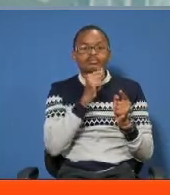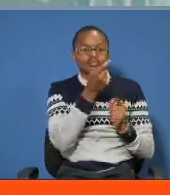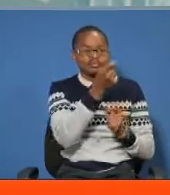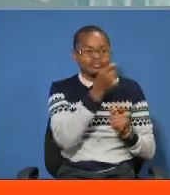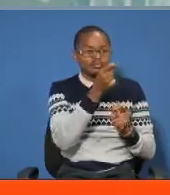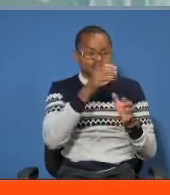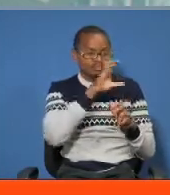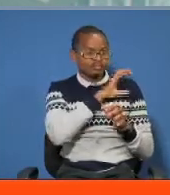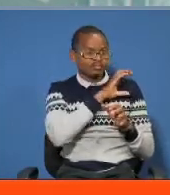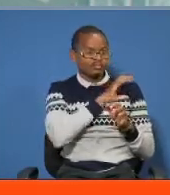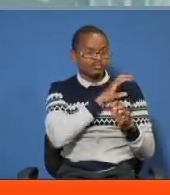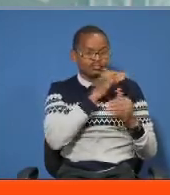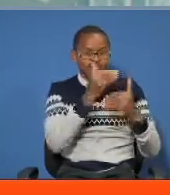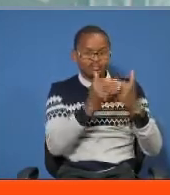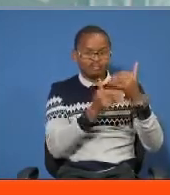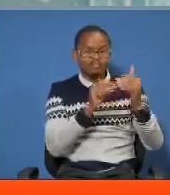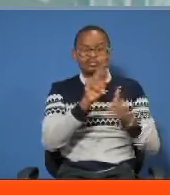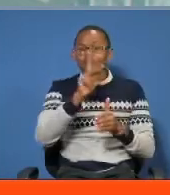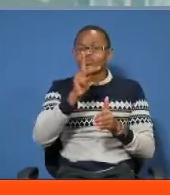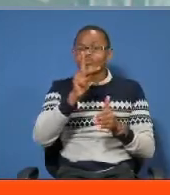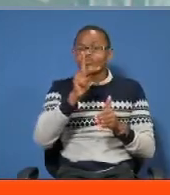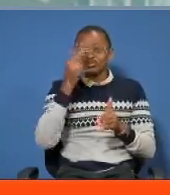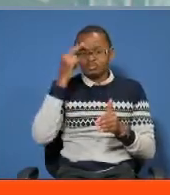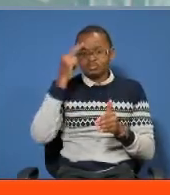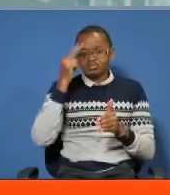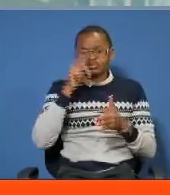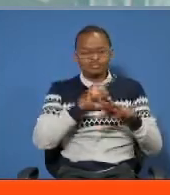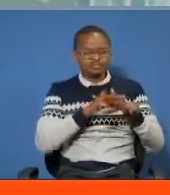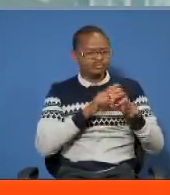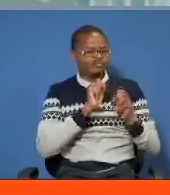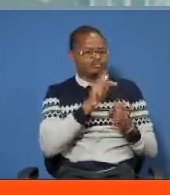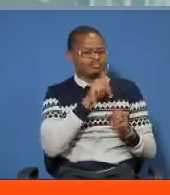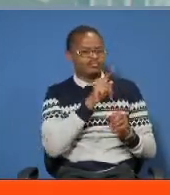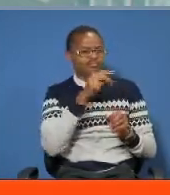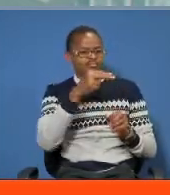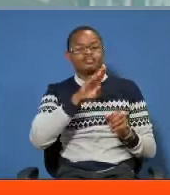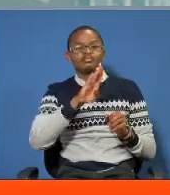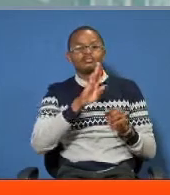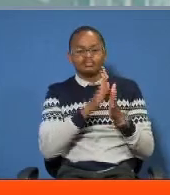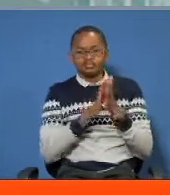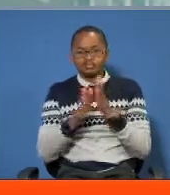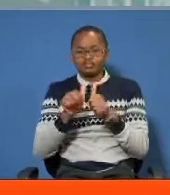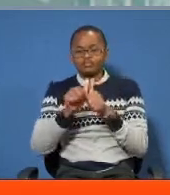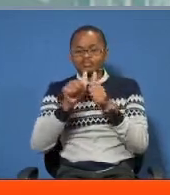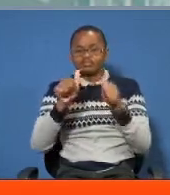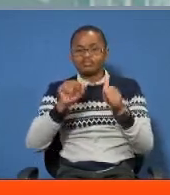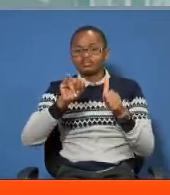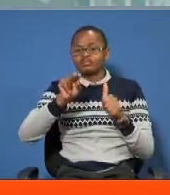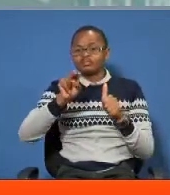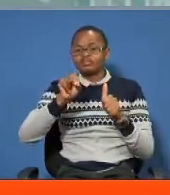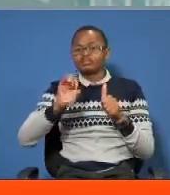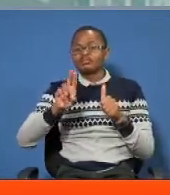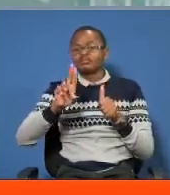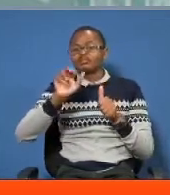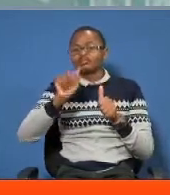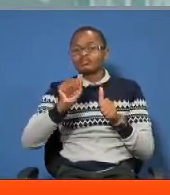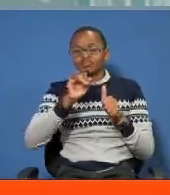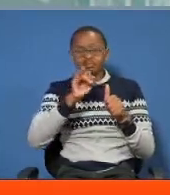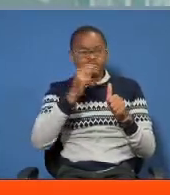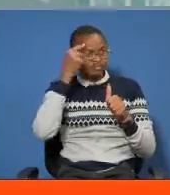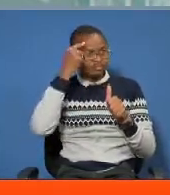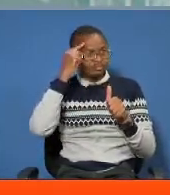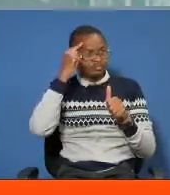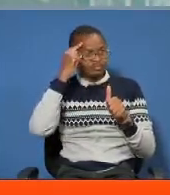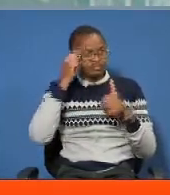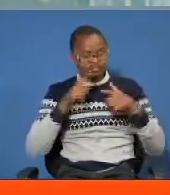only but a small component of the whole process. So as Kenya, I'm looking around, I'm like, okay, this hub, they're very well organized. This incubation center, they're very well organized.